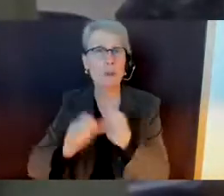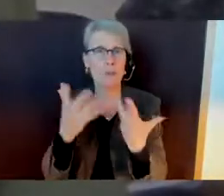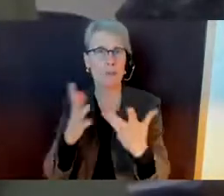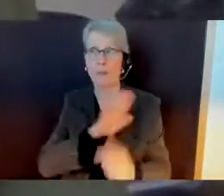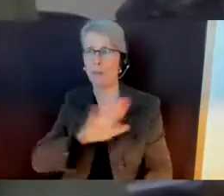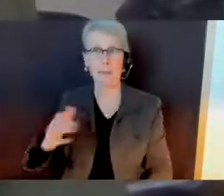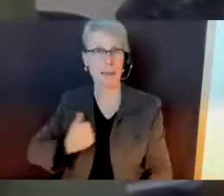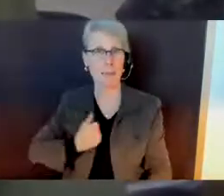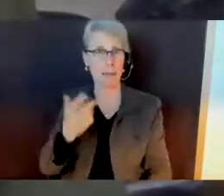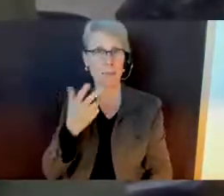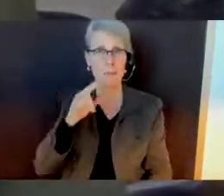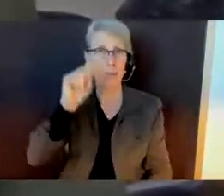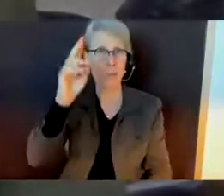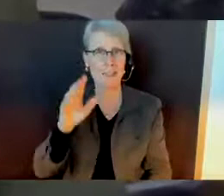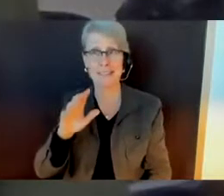to sea to sea.